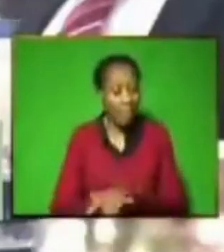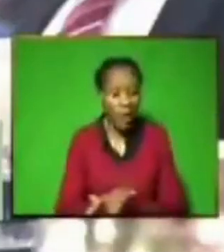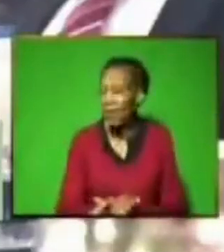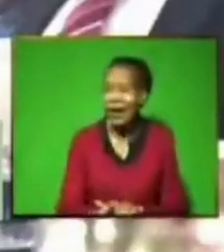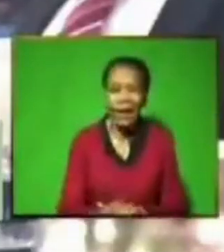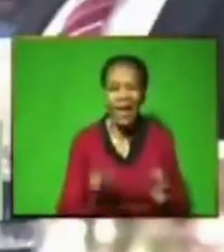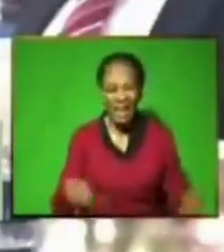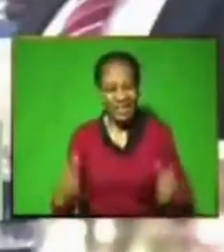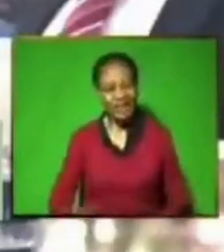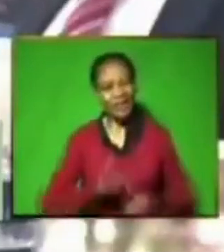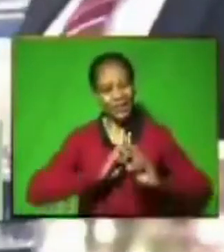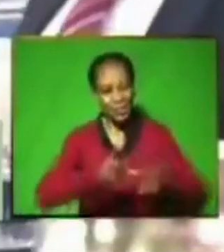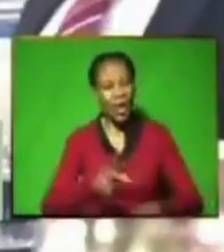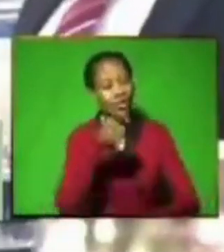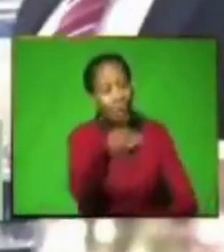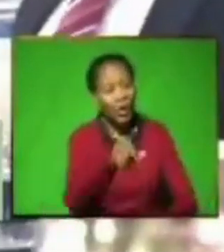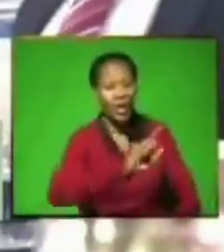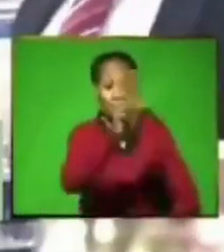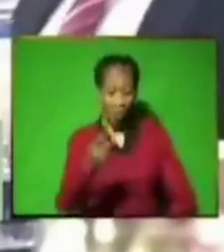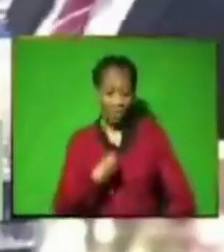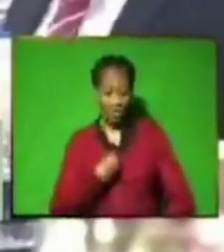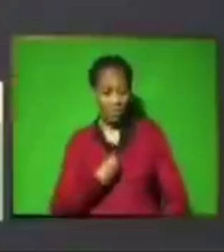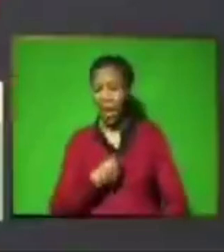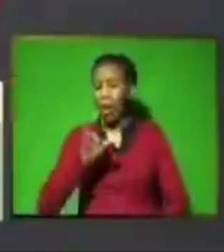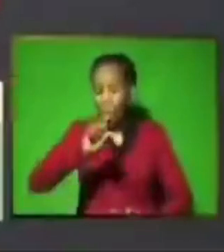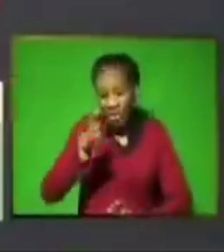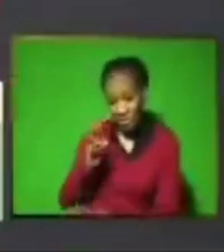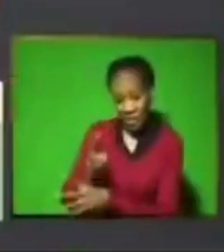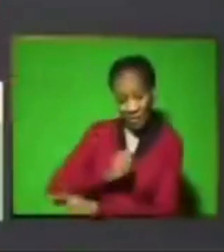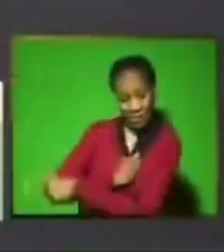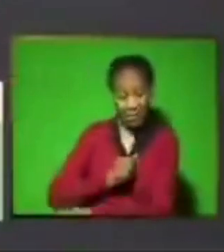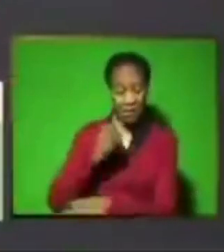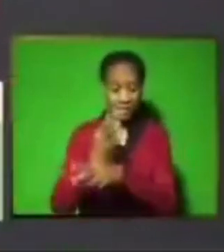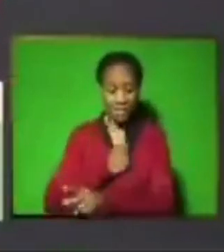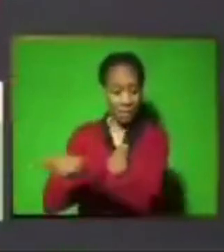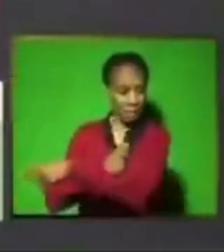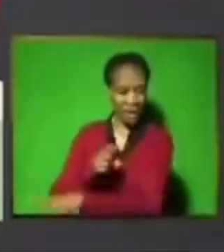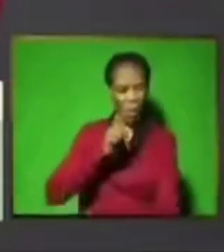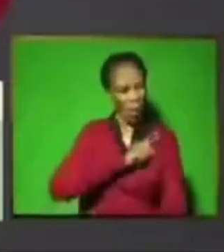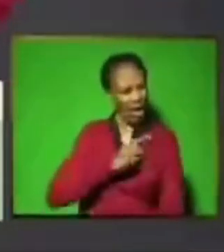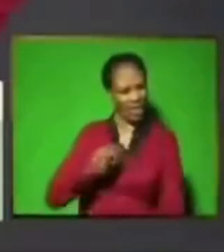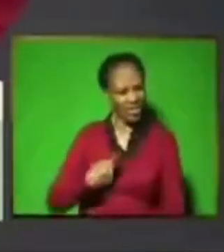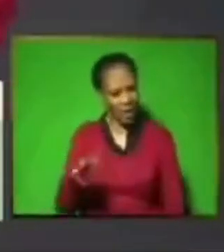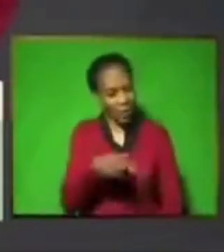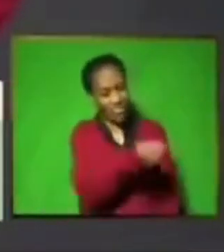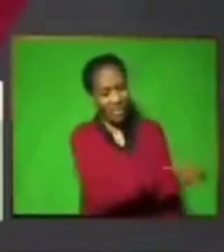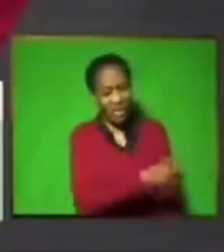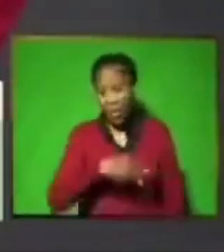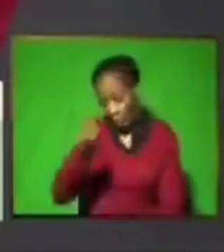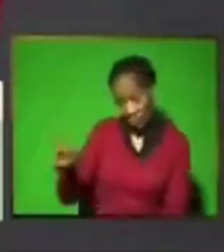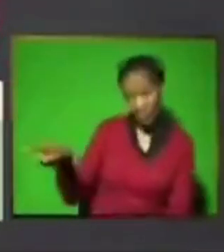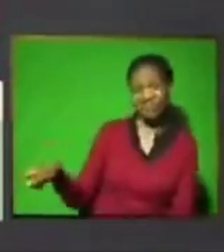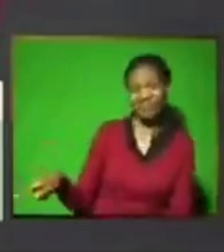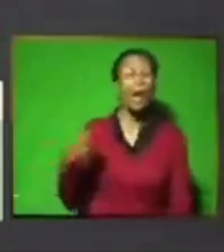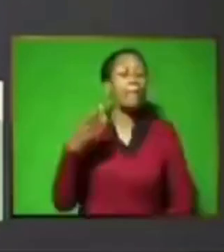So don't question me. Go and question my mother and my father why I was not there. But when the